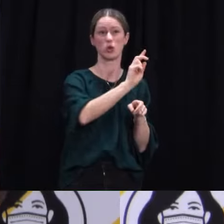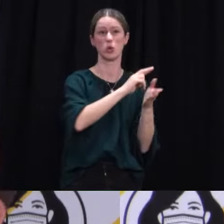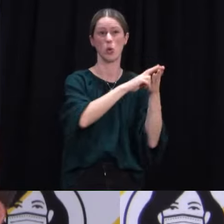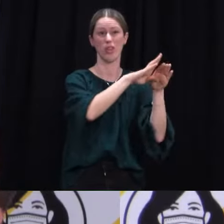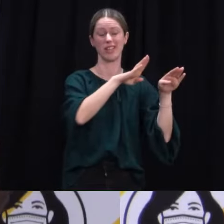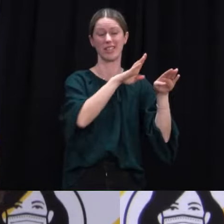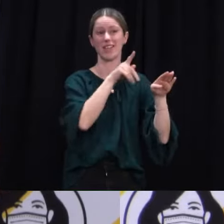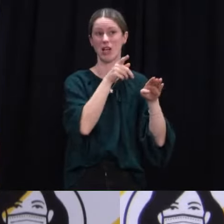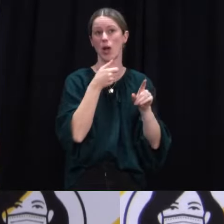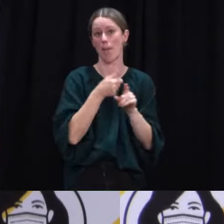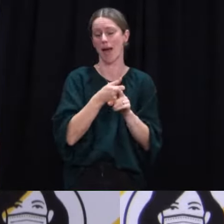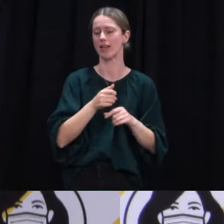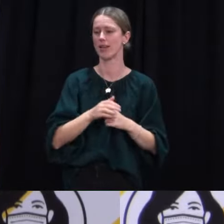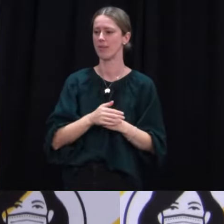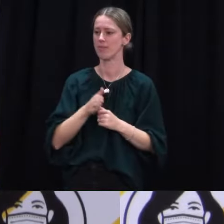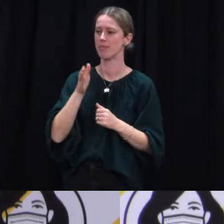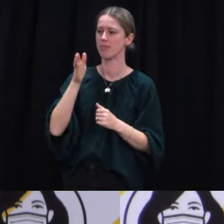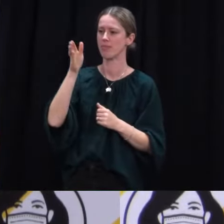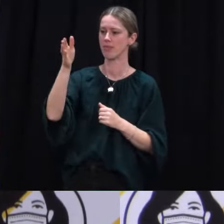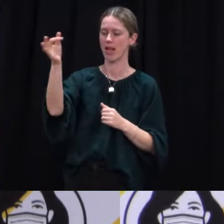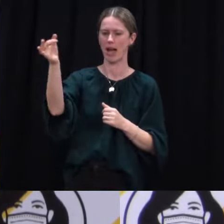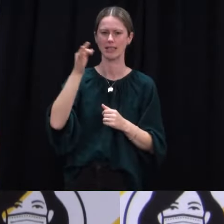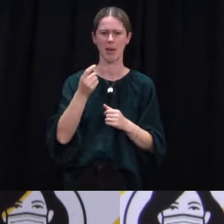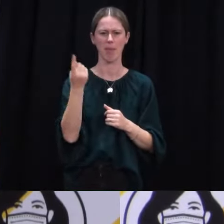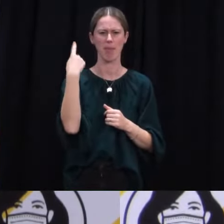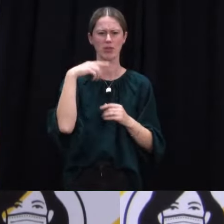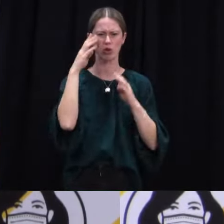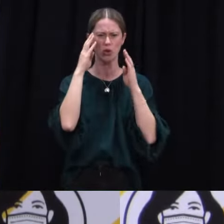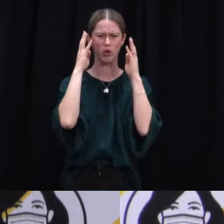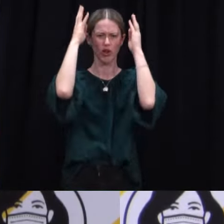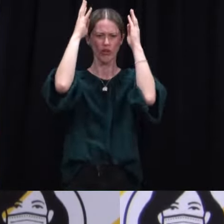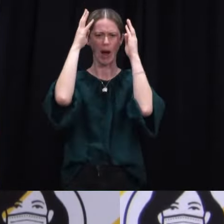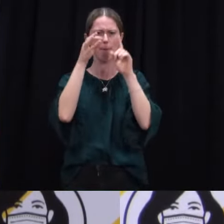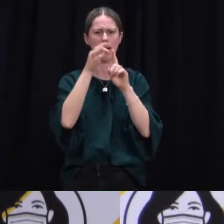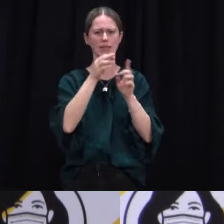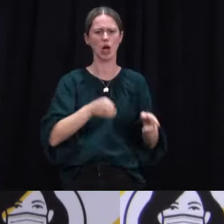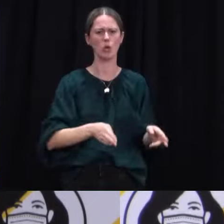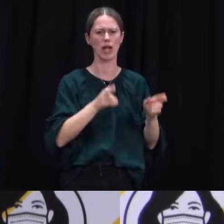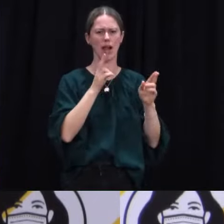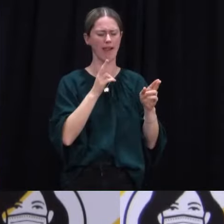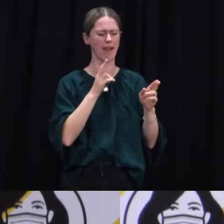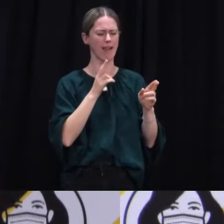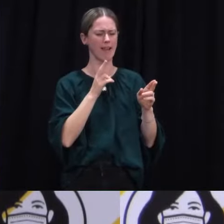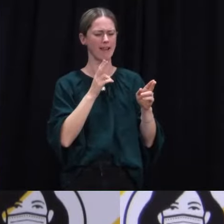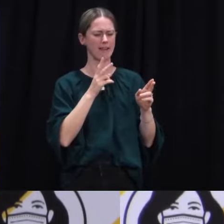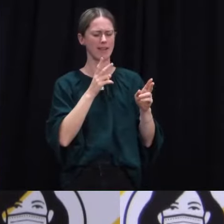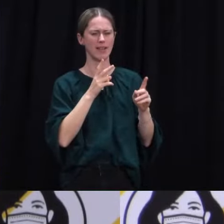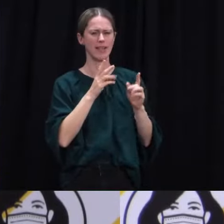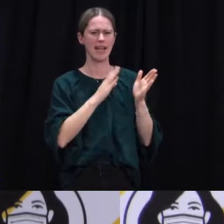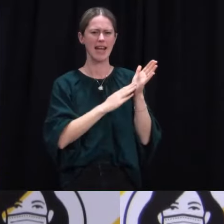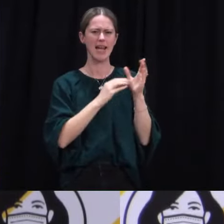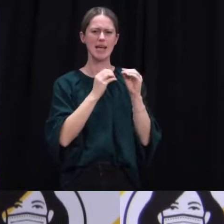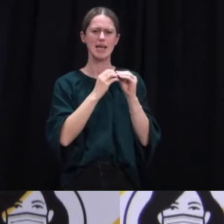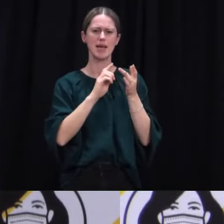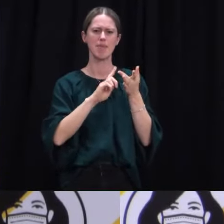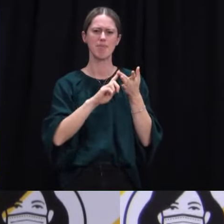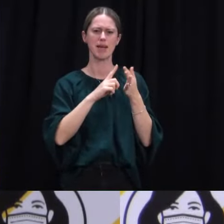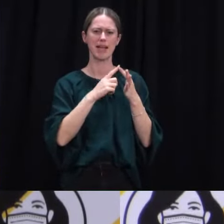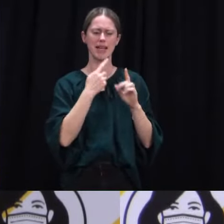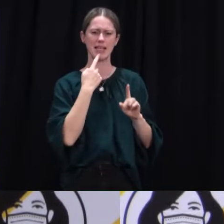come down here. Yeah, thanks. Back on the Crown Plaza, forgive me if I'm relitigating this, but I mean, MB appears to be, I believe, is saying that